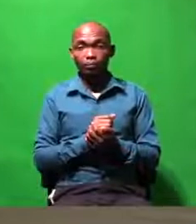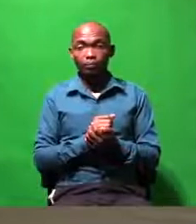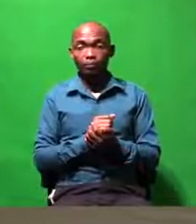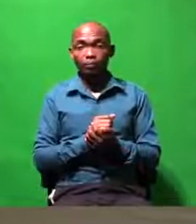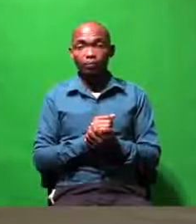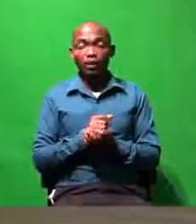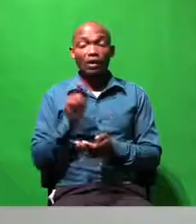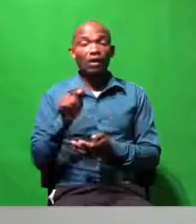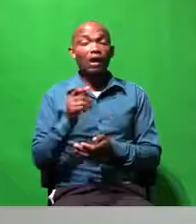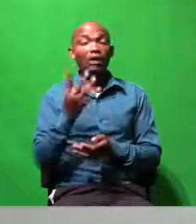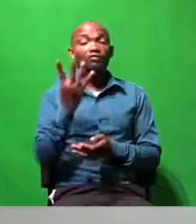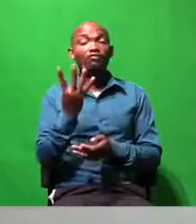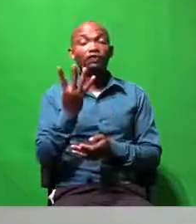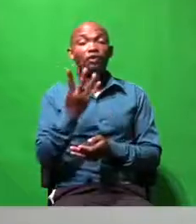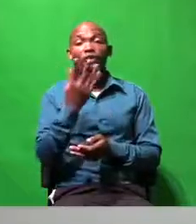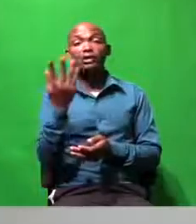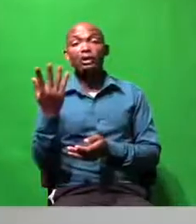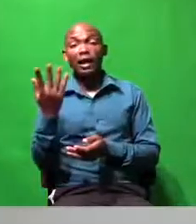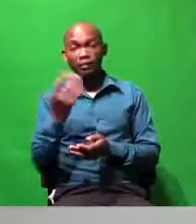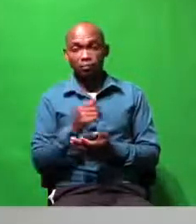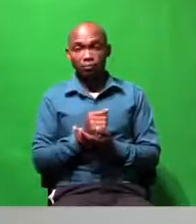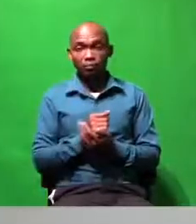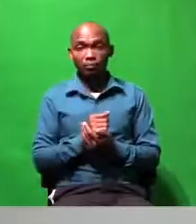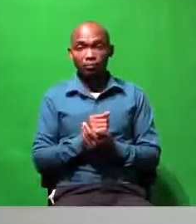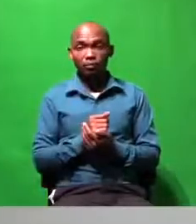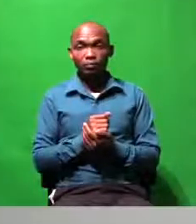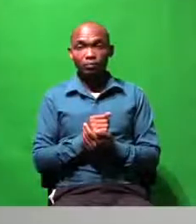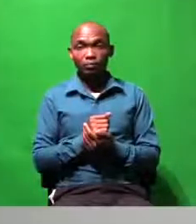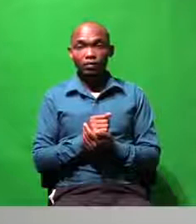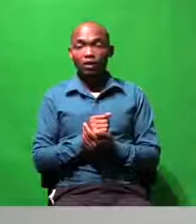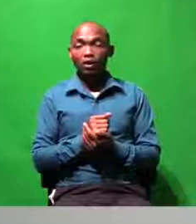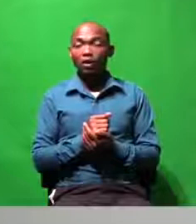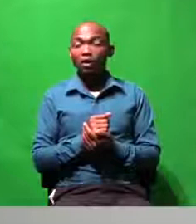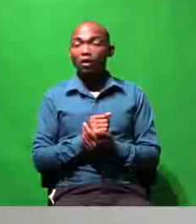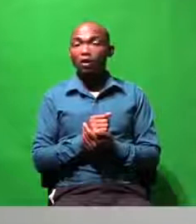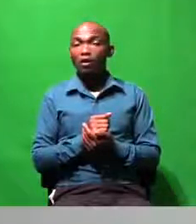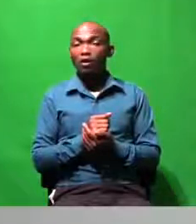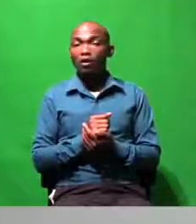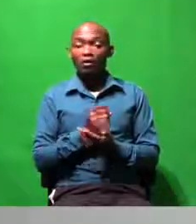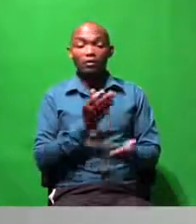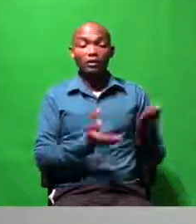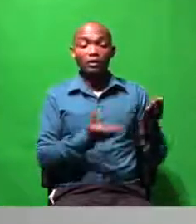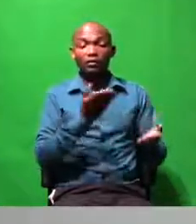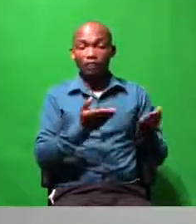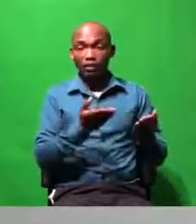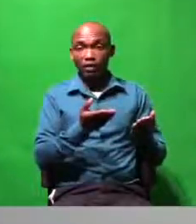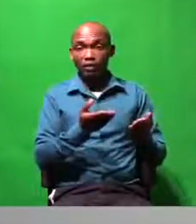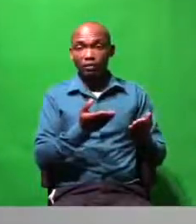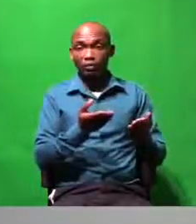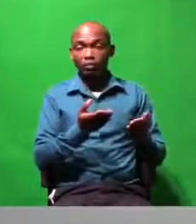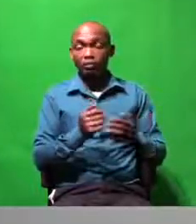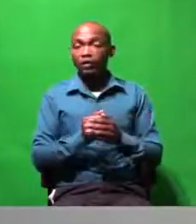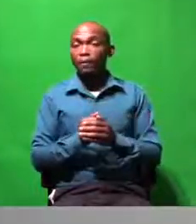are 4 types of surveying according to the method used.